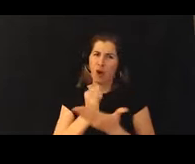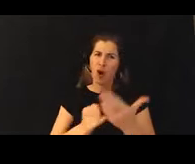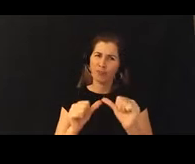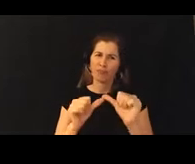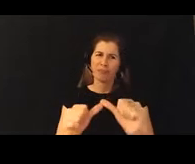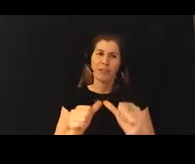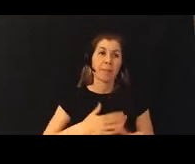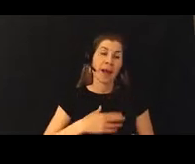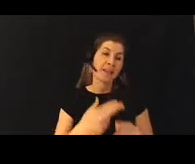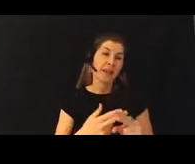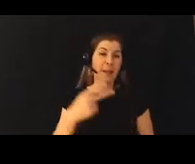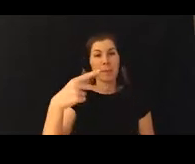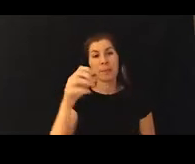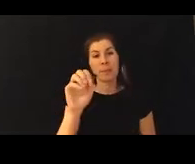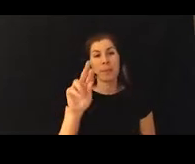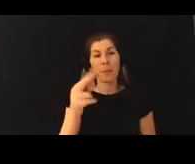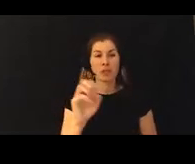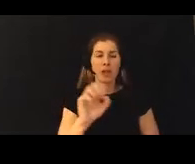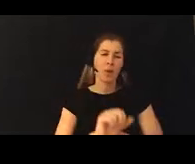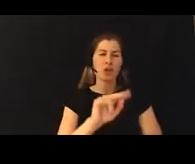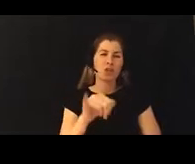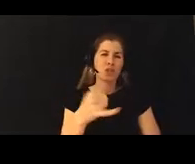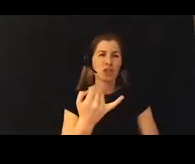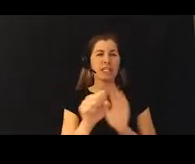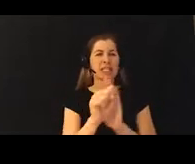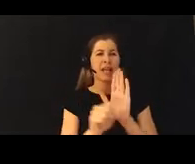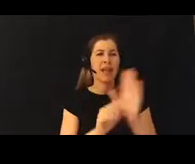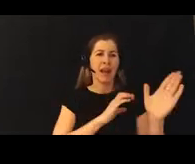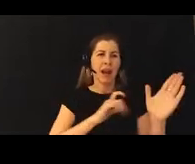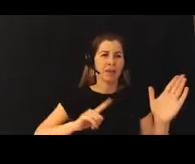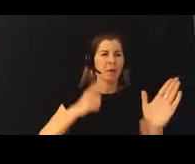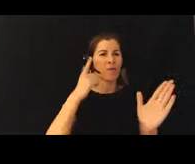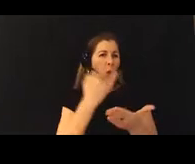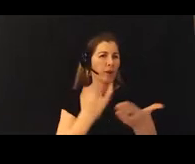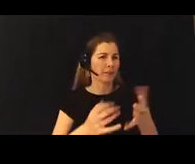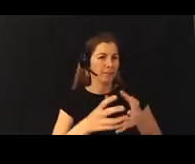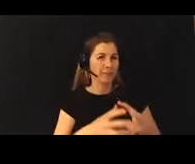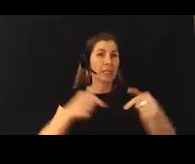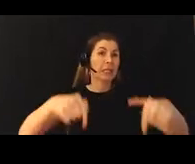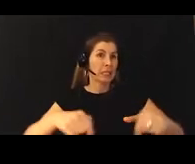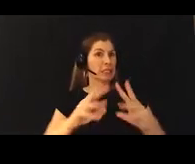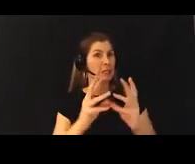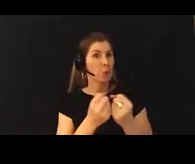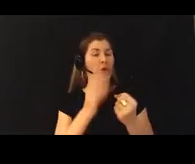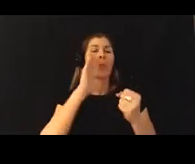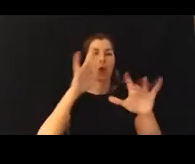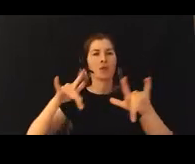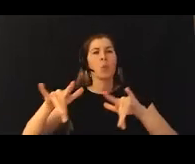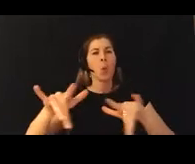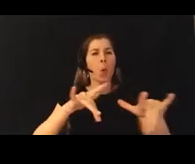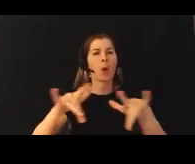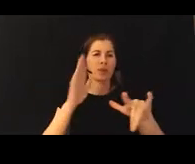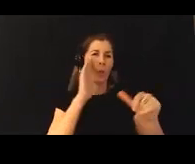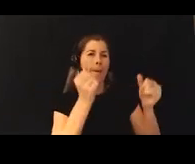is Portia Hardy, and I work at the New Jersey State Council on the Arts. This session will be recorded and later shared. We're asking